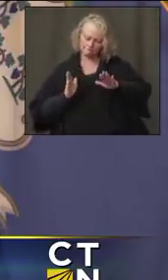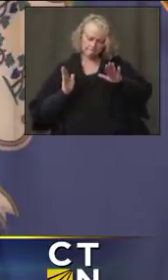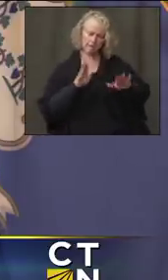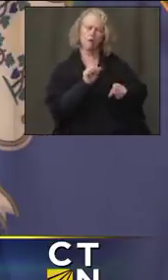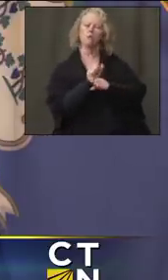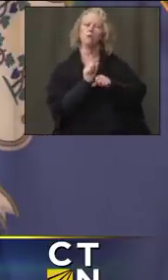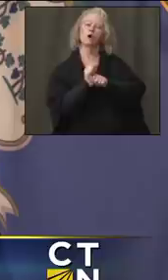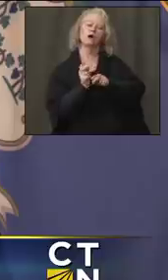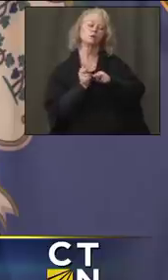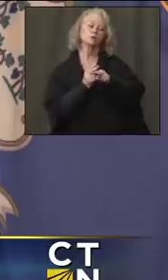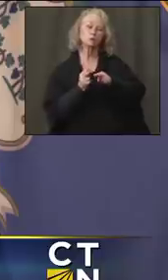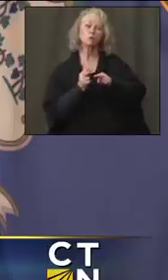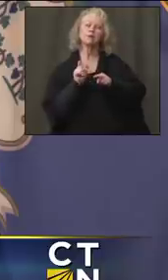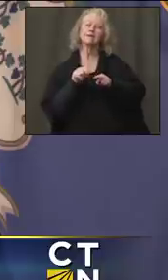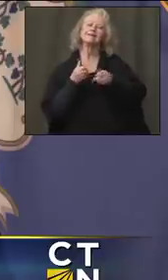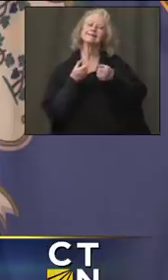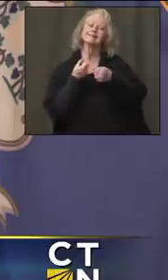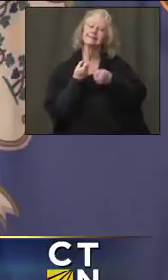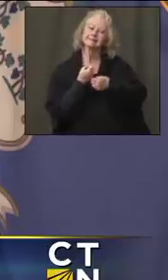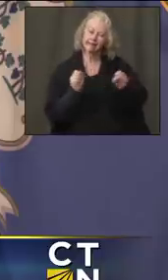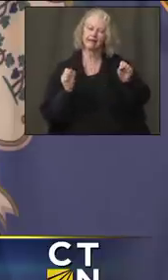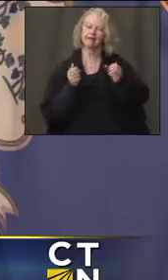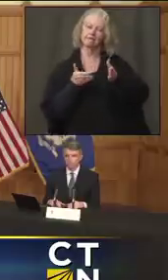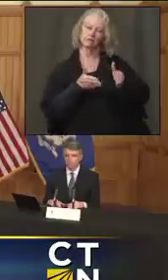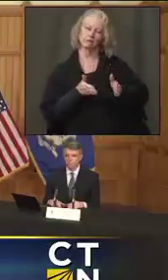we can safely.